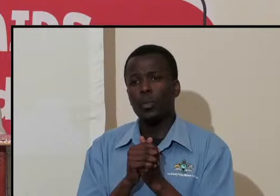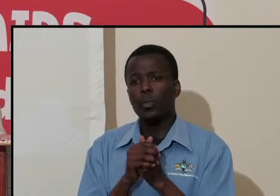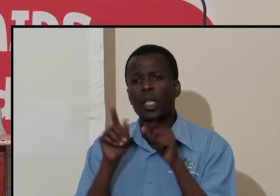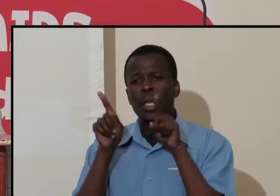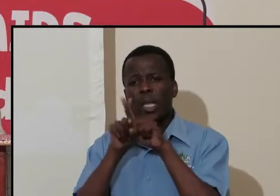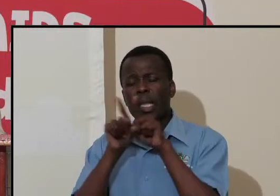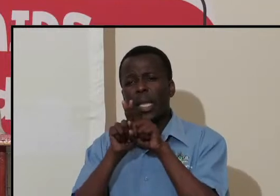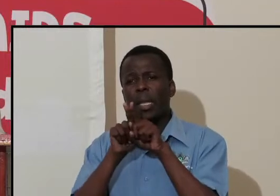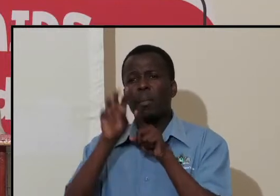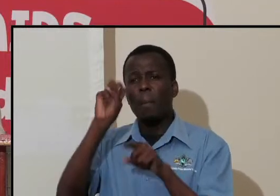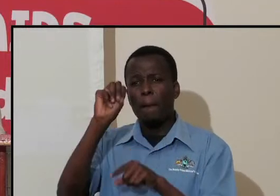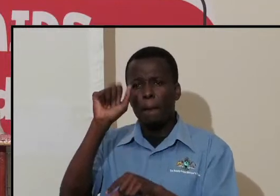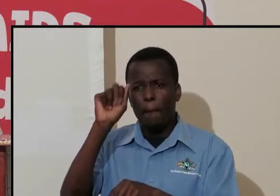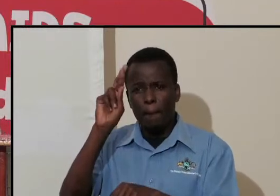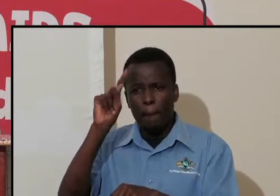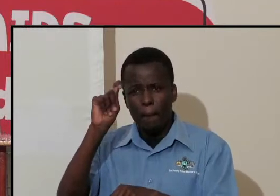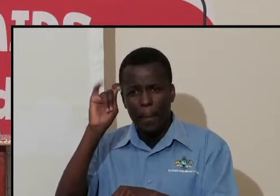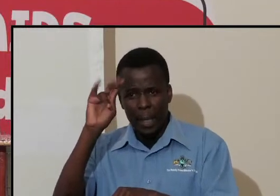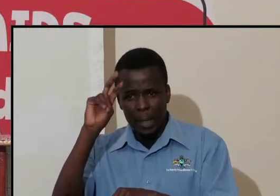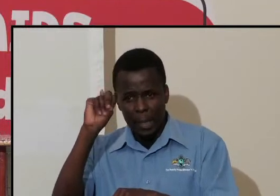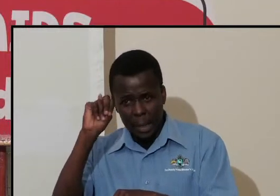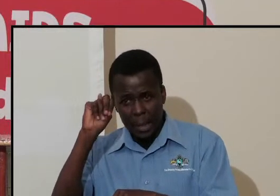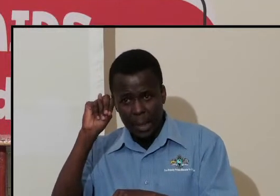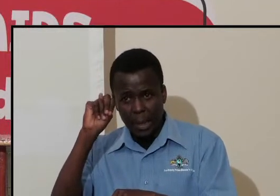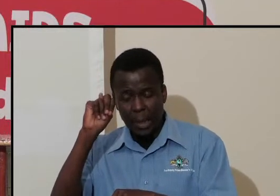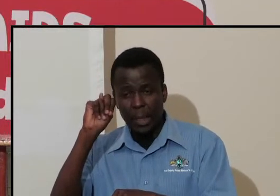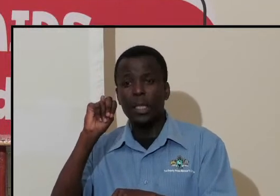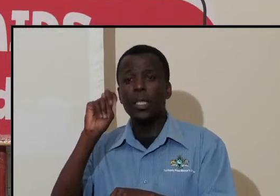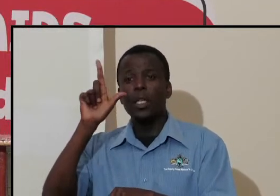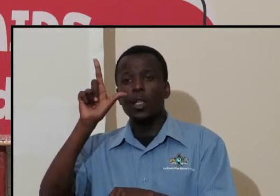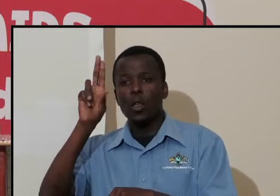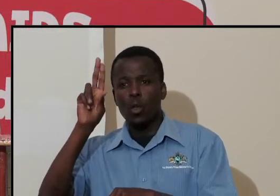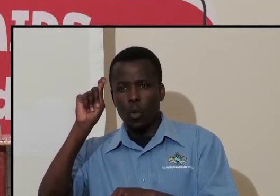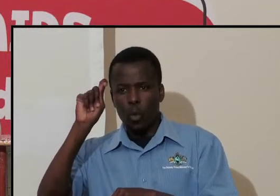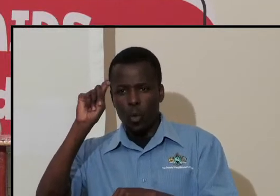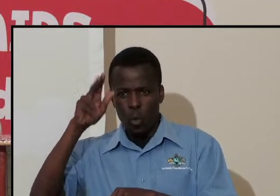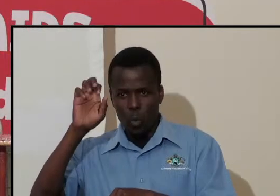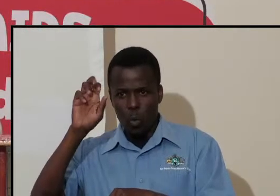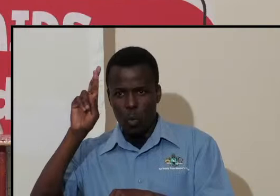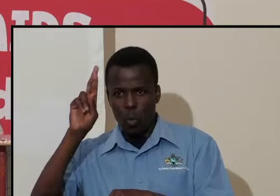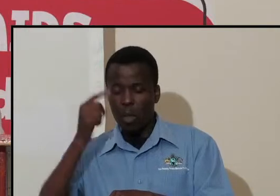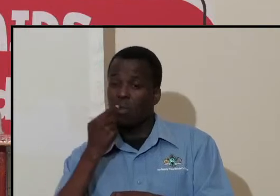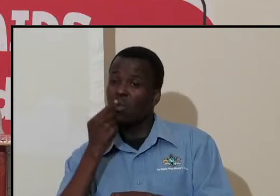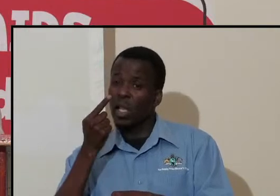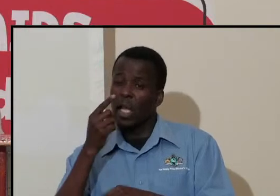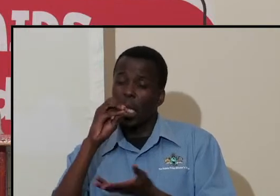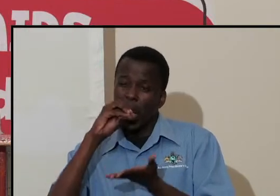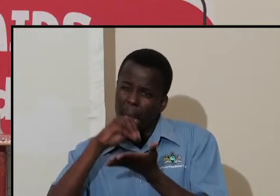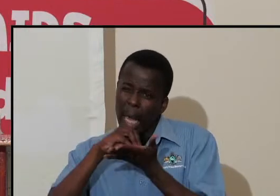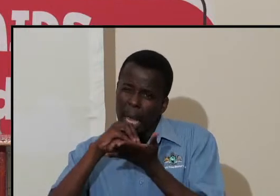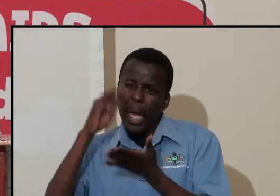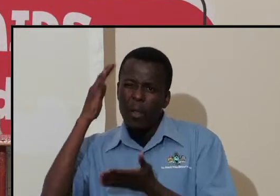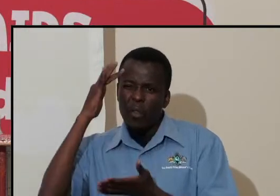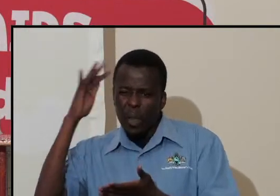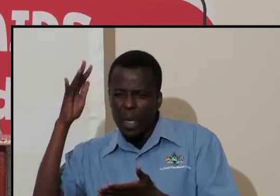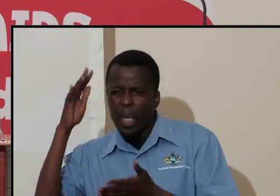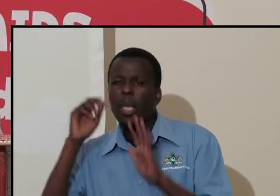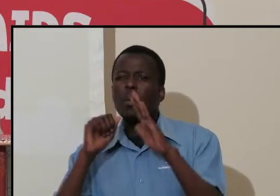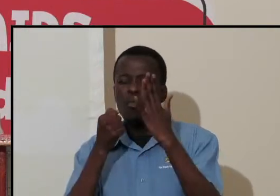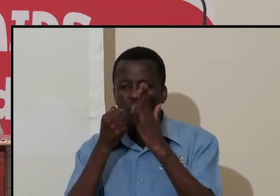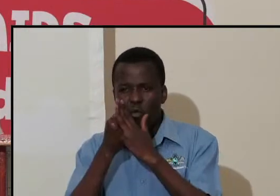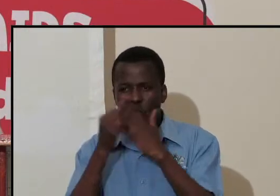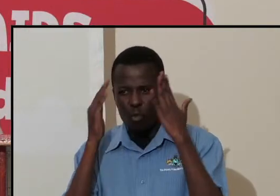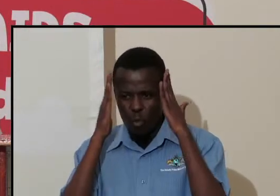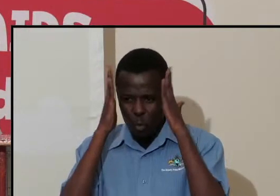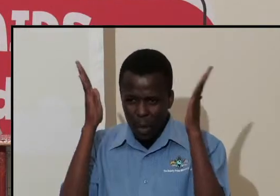King Jr., I have a dream for Eswatini. I believe that we as a